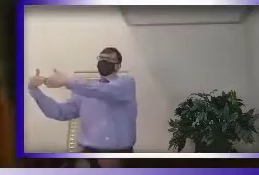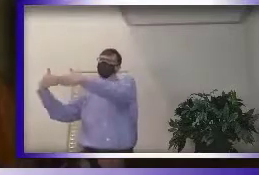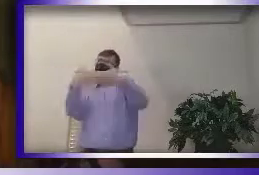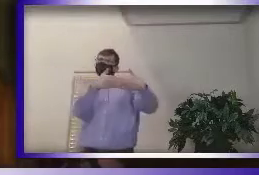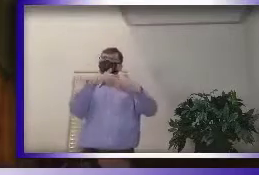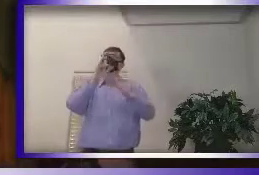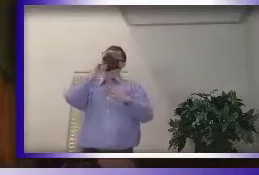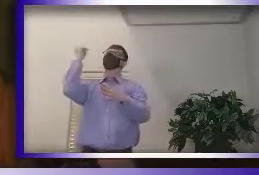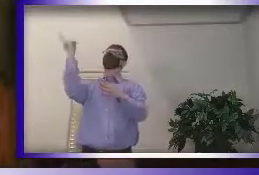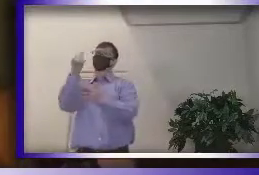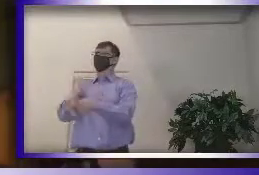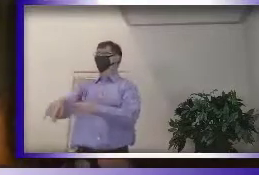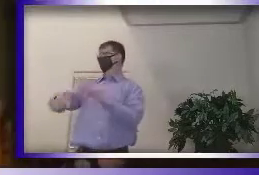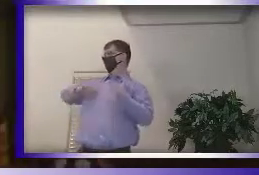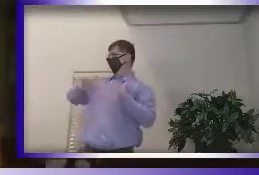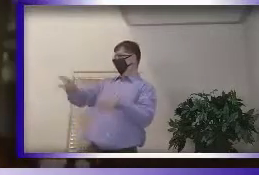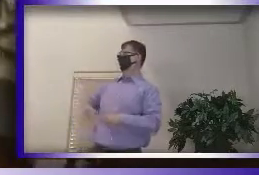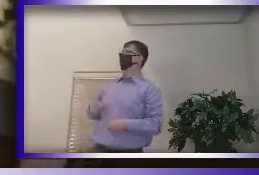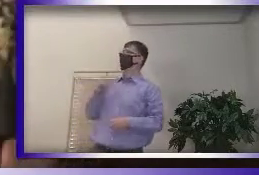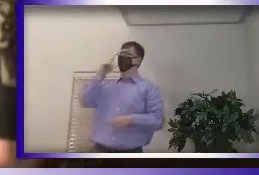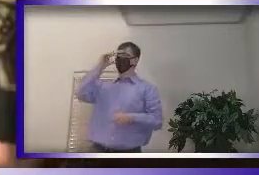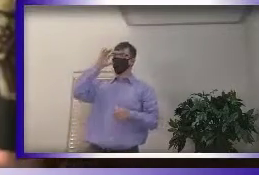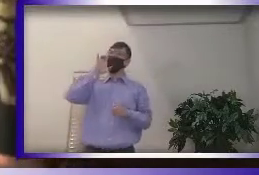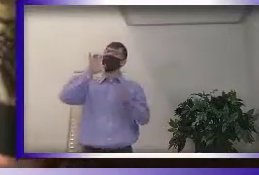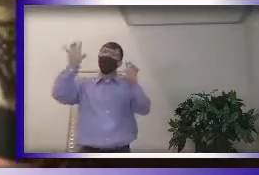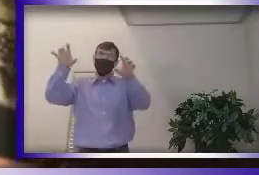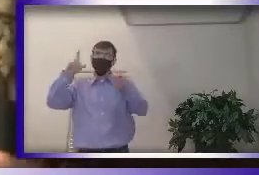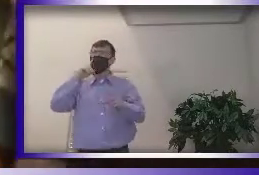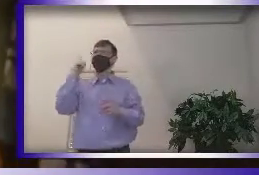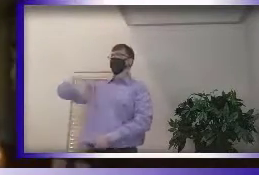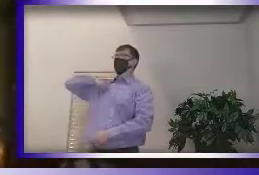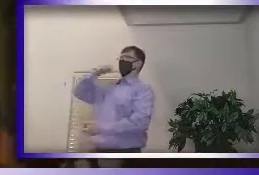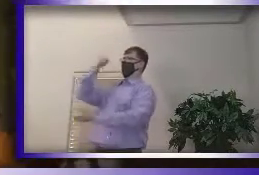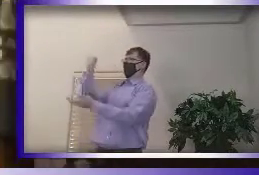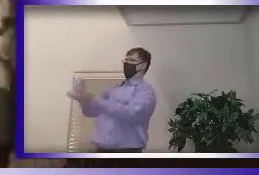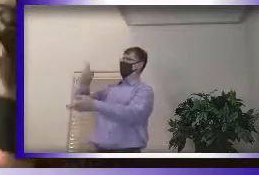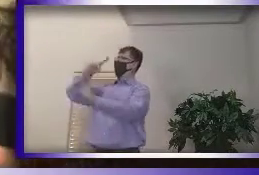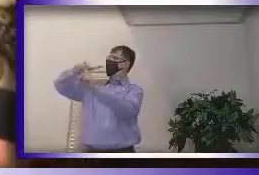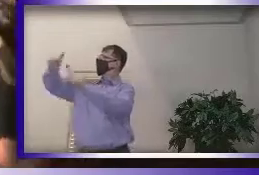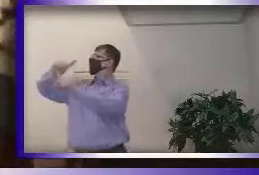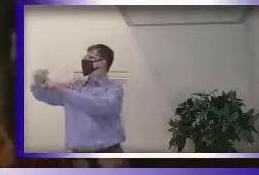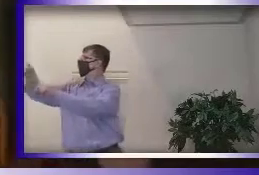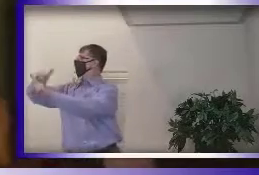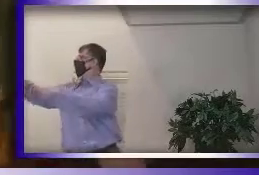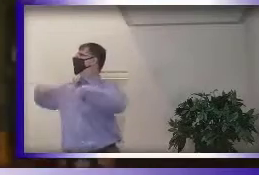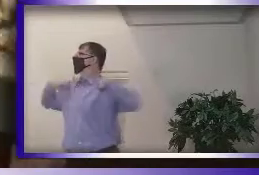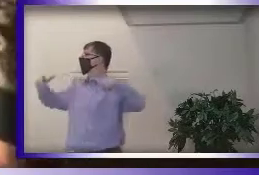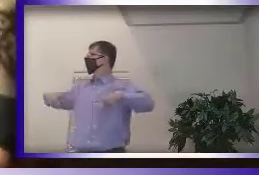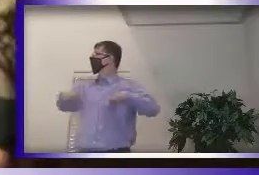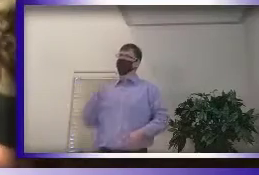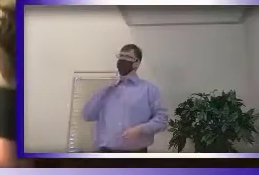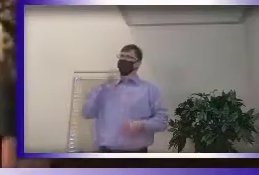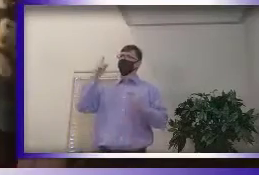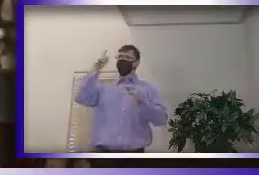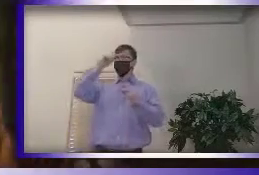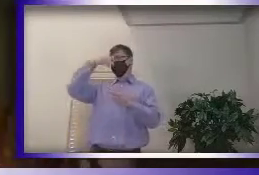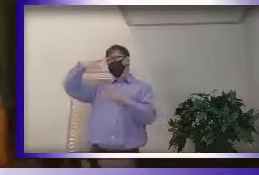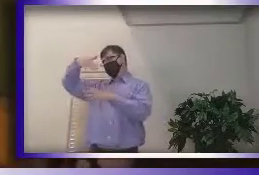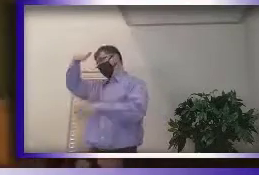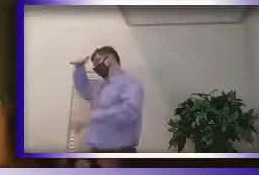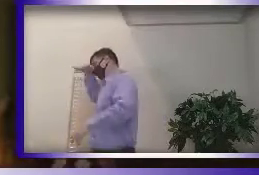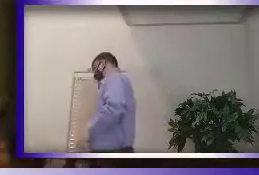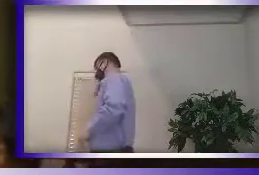are people who we can see them as having had full lives. Even if it's a move from hatred to pain, it's still a step up,